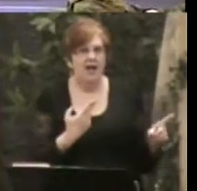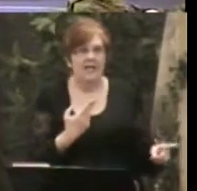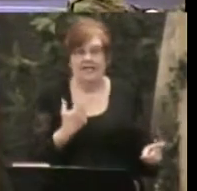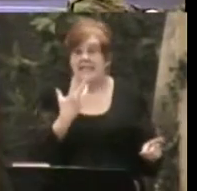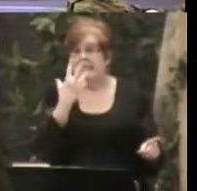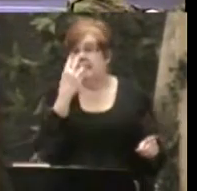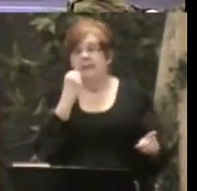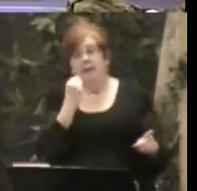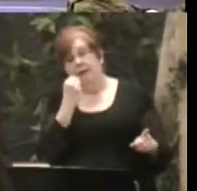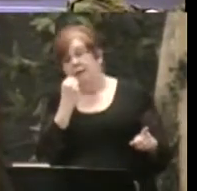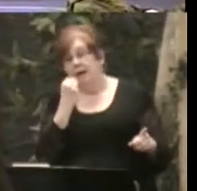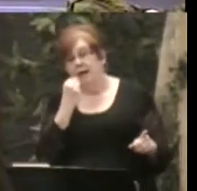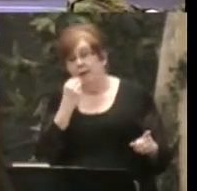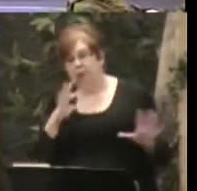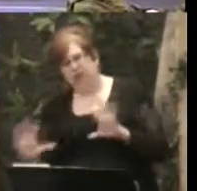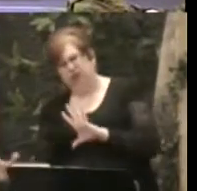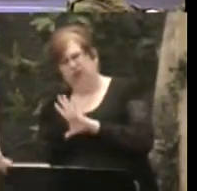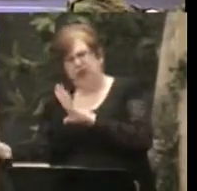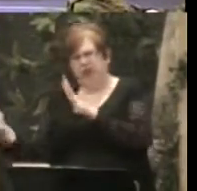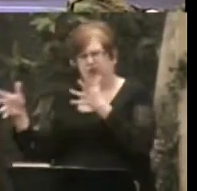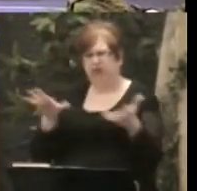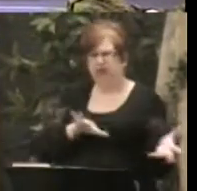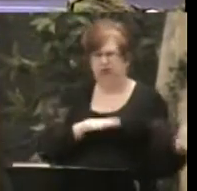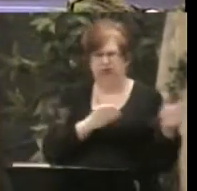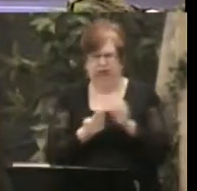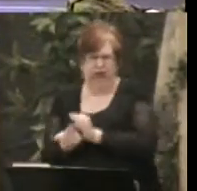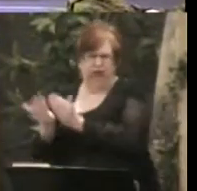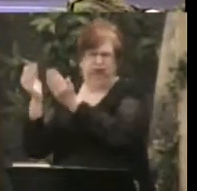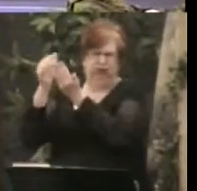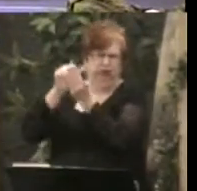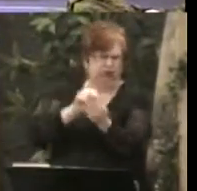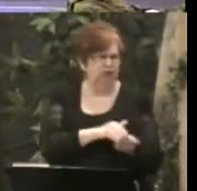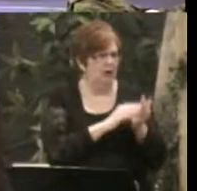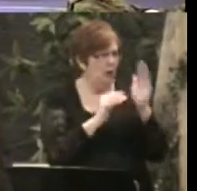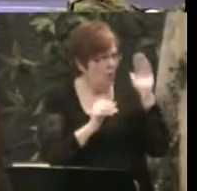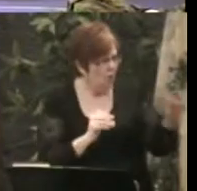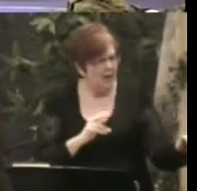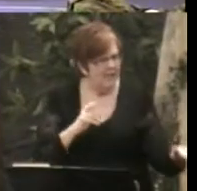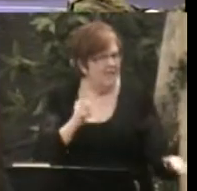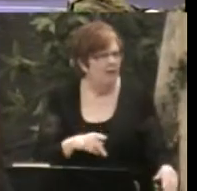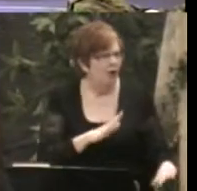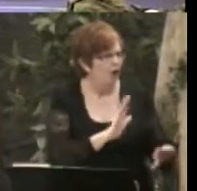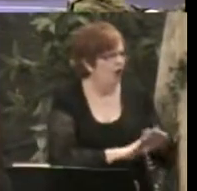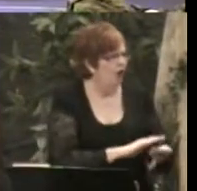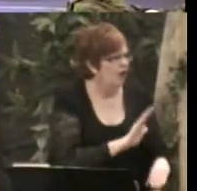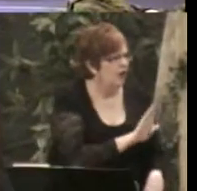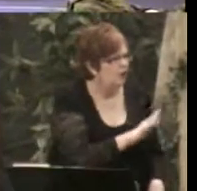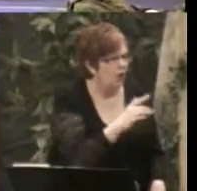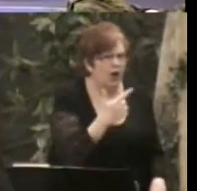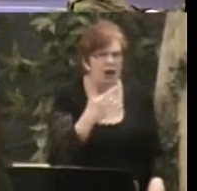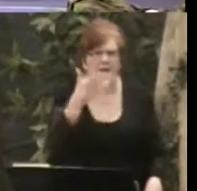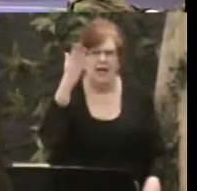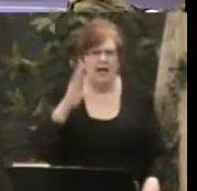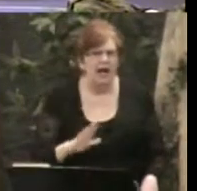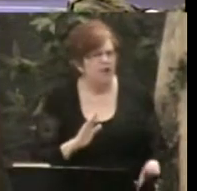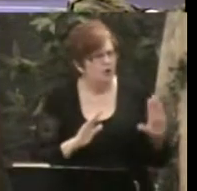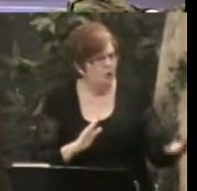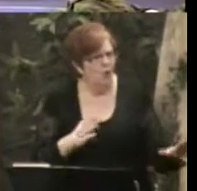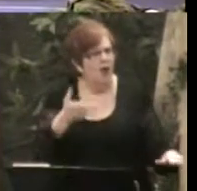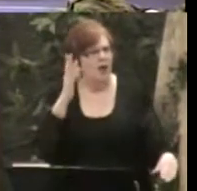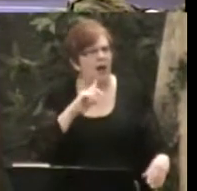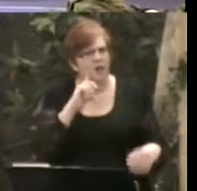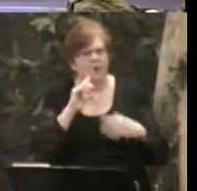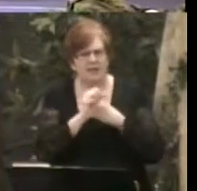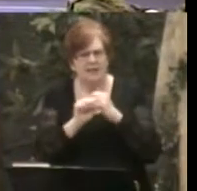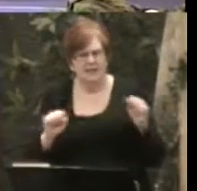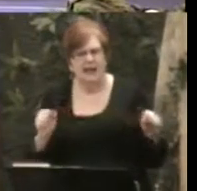sleeping through this violent storm. He wakes Jonah up and he tells him, "Call on your God. Maybe your God will save this